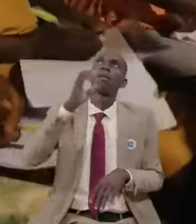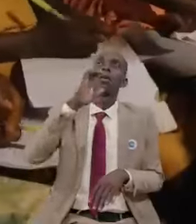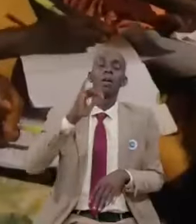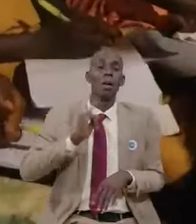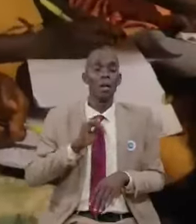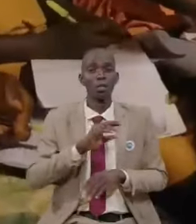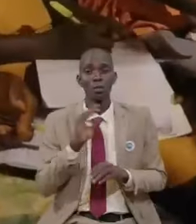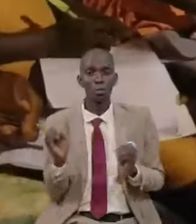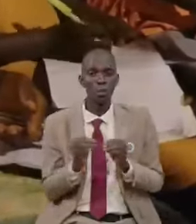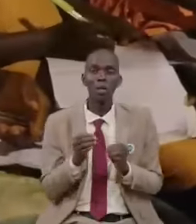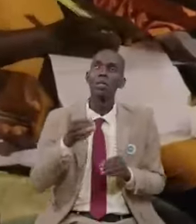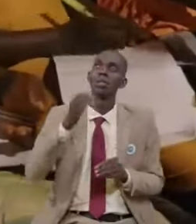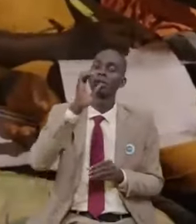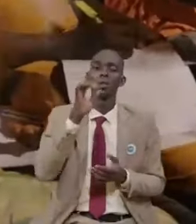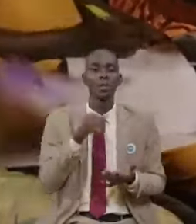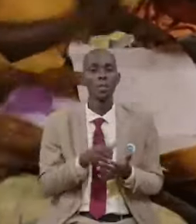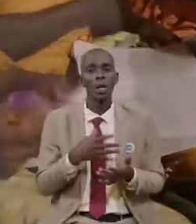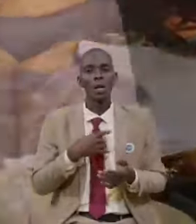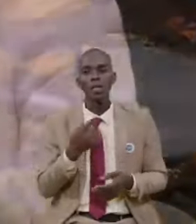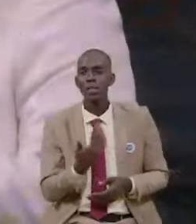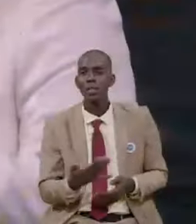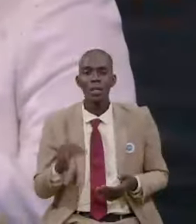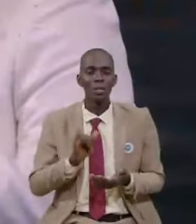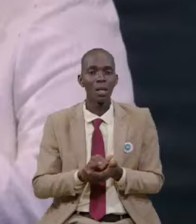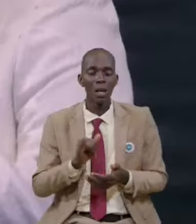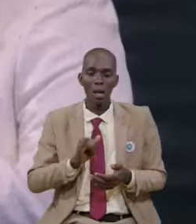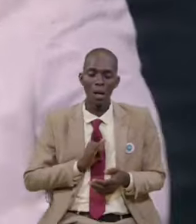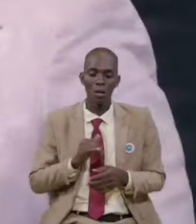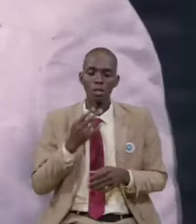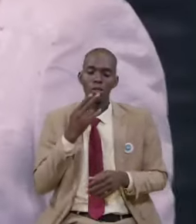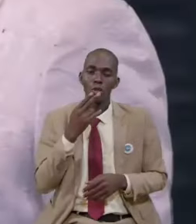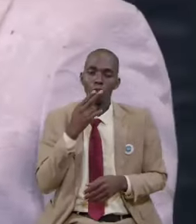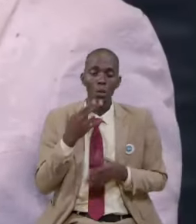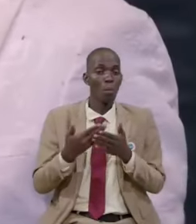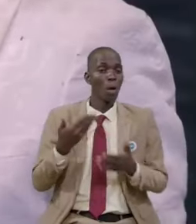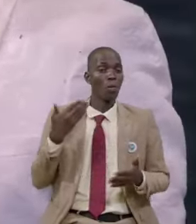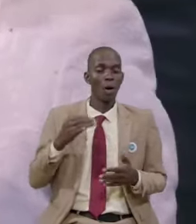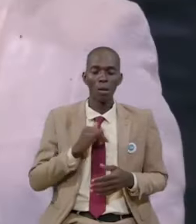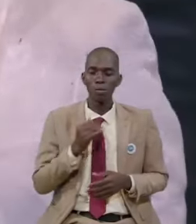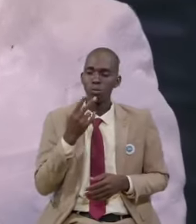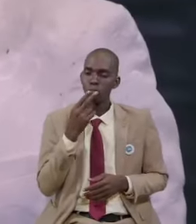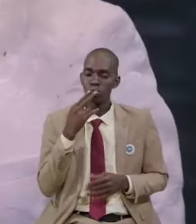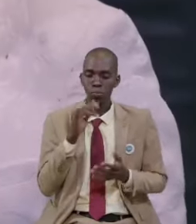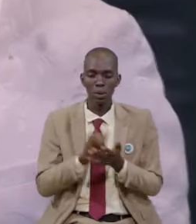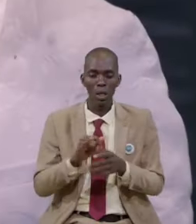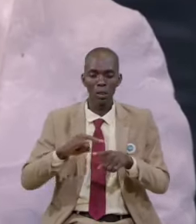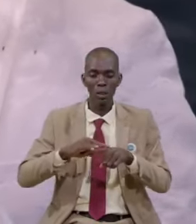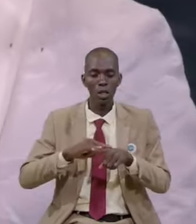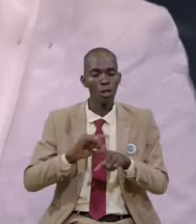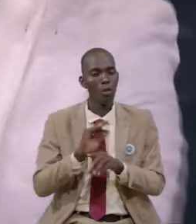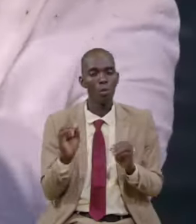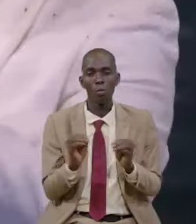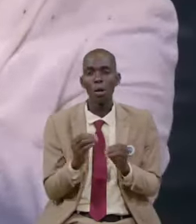things I used to smoke, I smoke that no more. And the people you used to visit in the